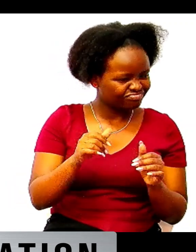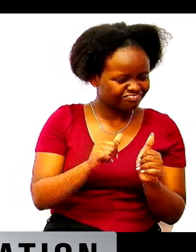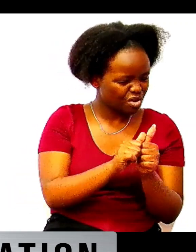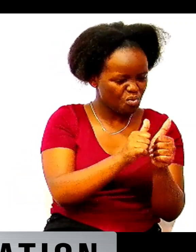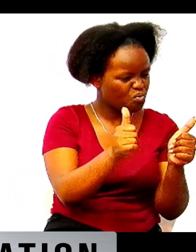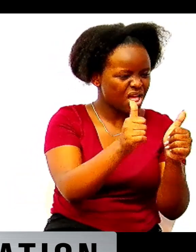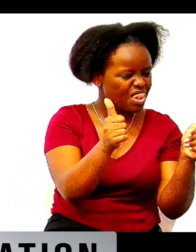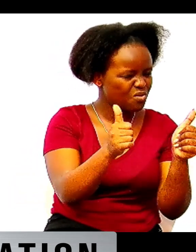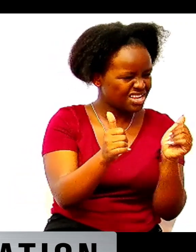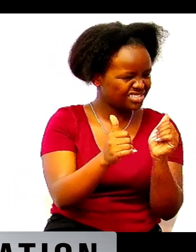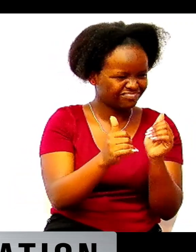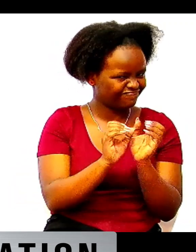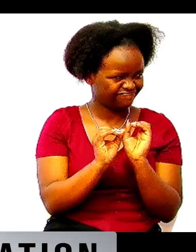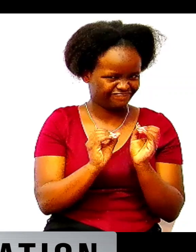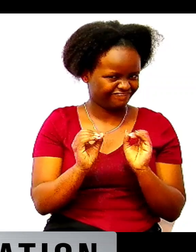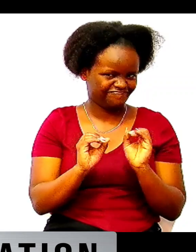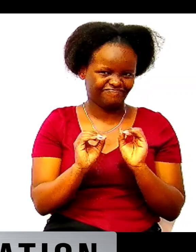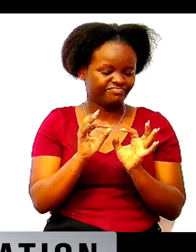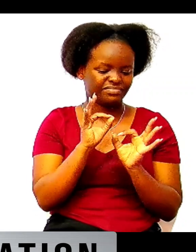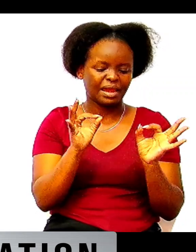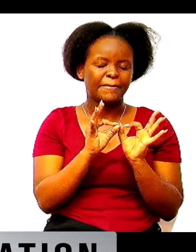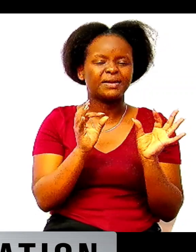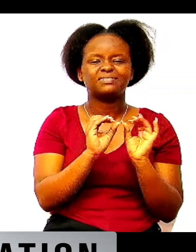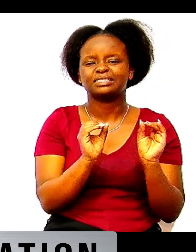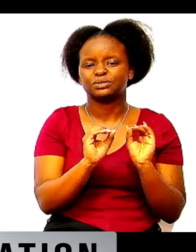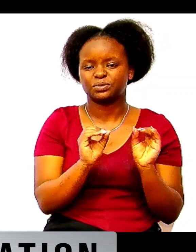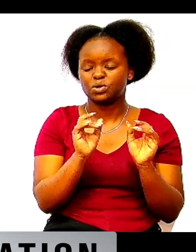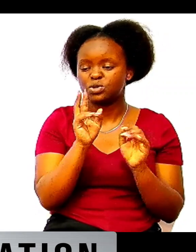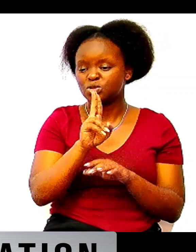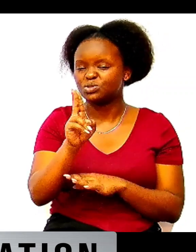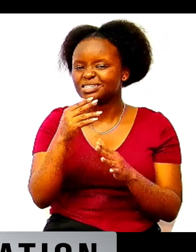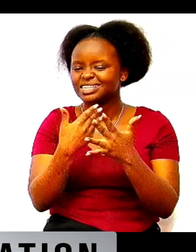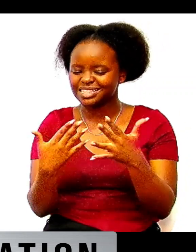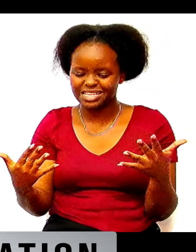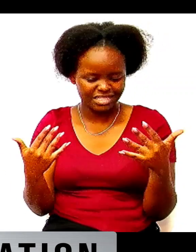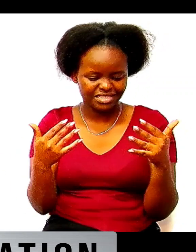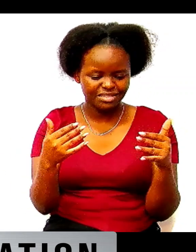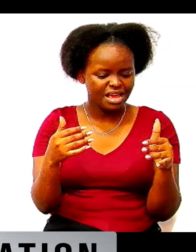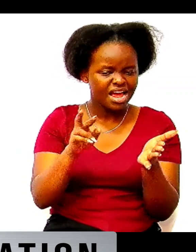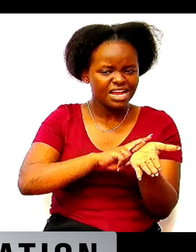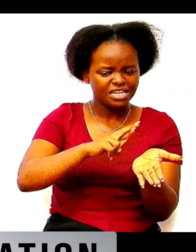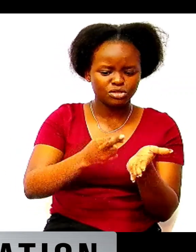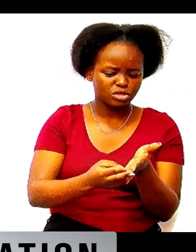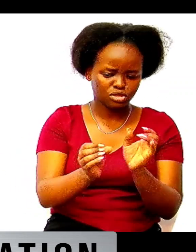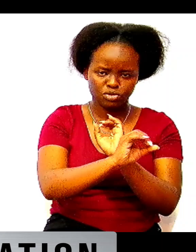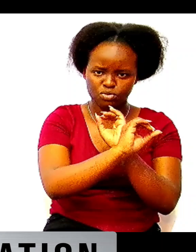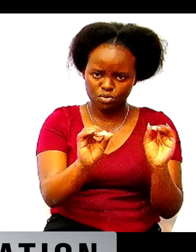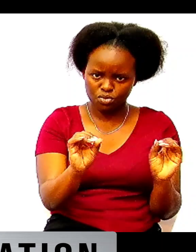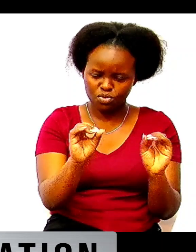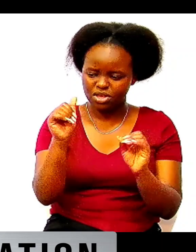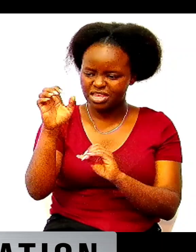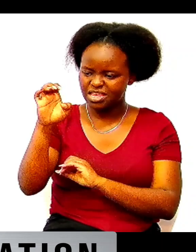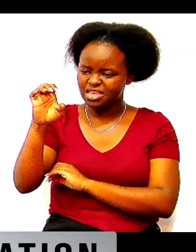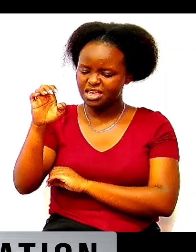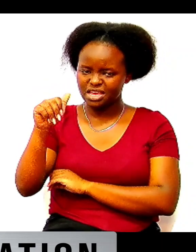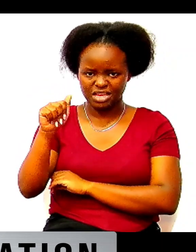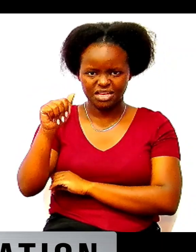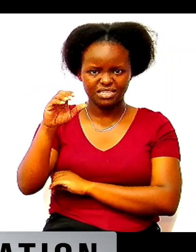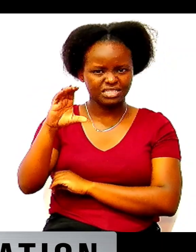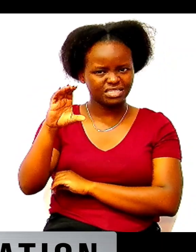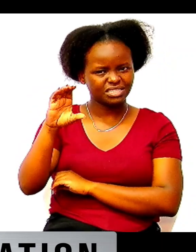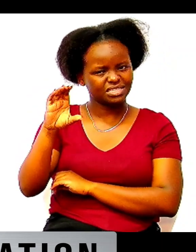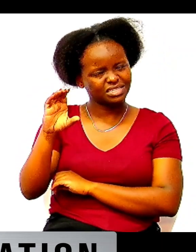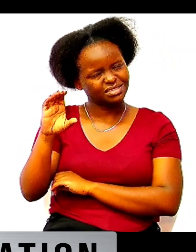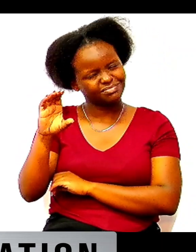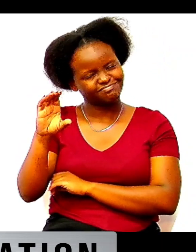They are not really pulling their weight. They are not using their teeth that they have. The EACC here and there, yes. But the